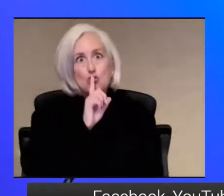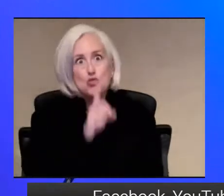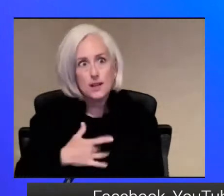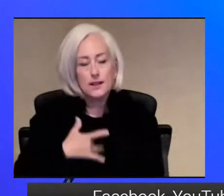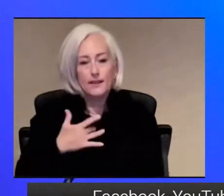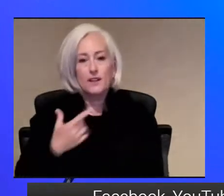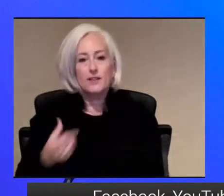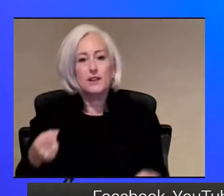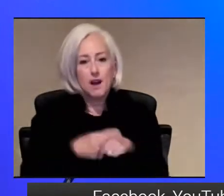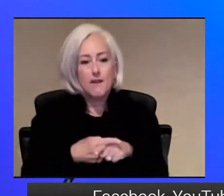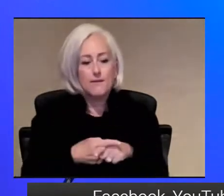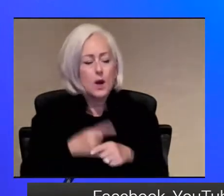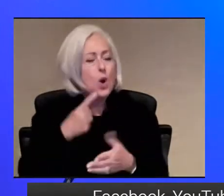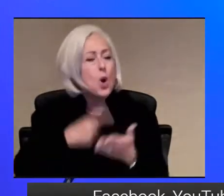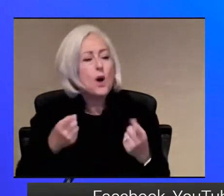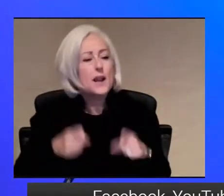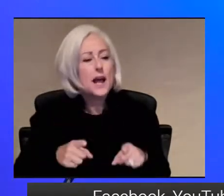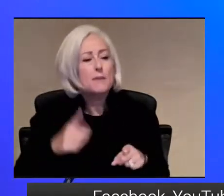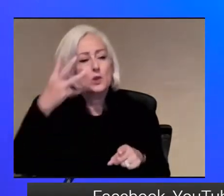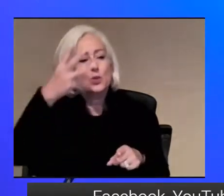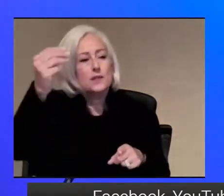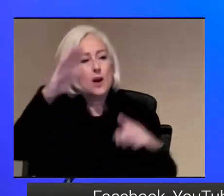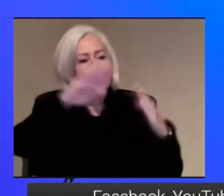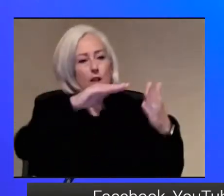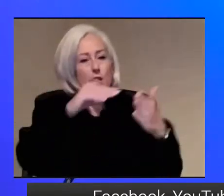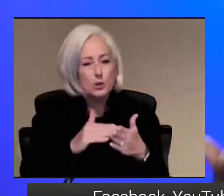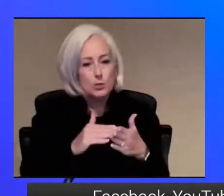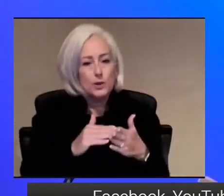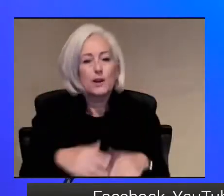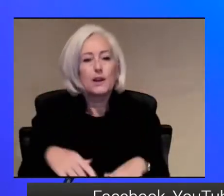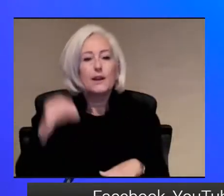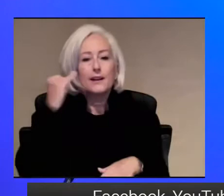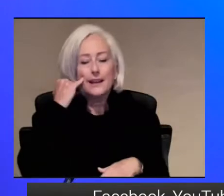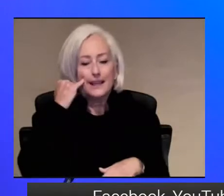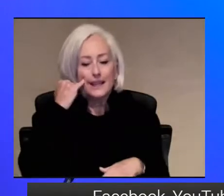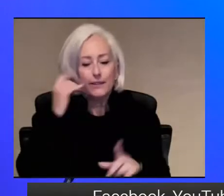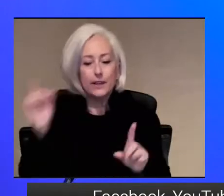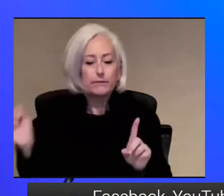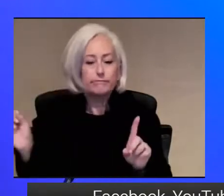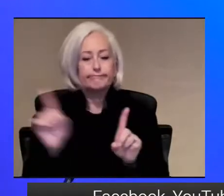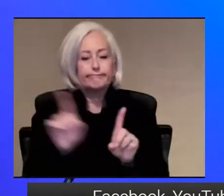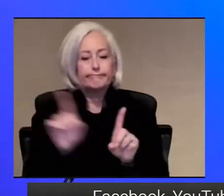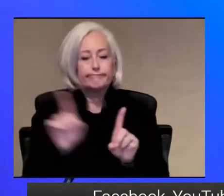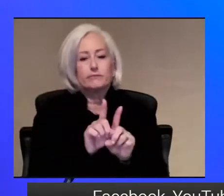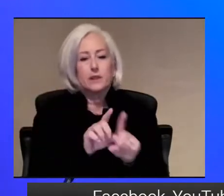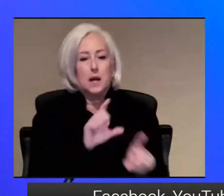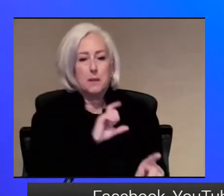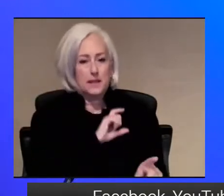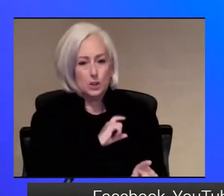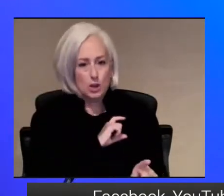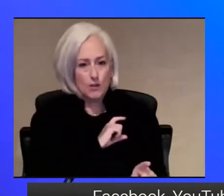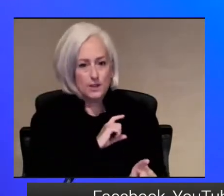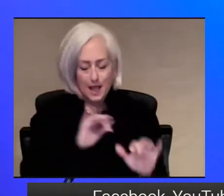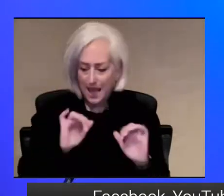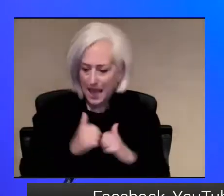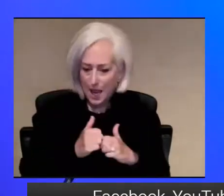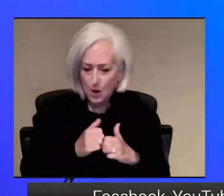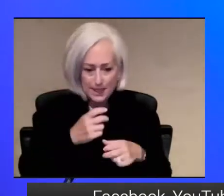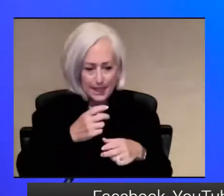in the community, when he's stopped by a police officer. You know, how is he treated by others? He's tall. He